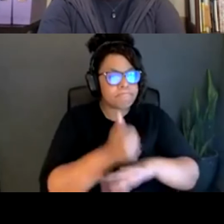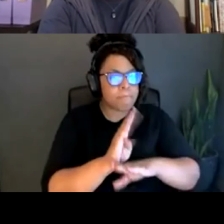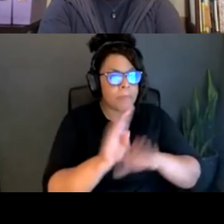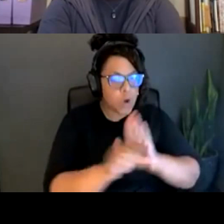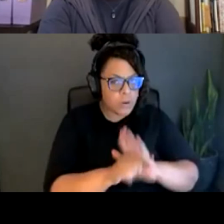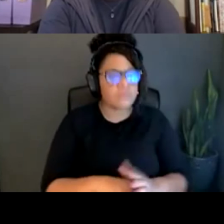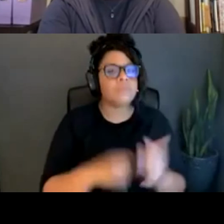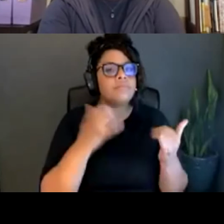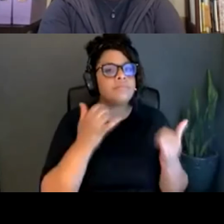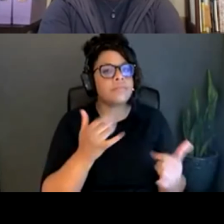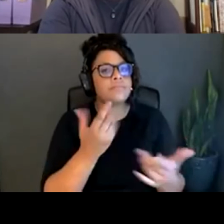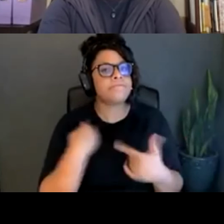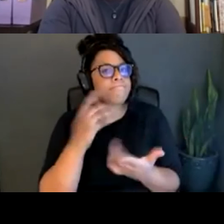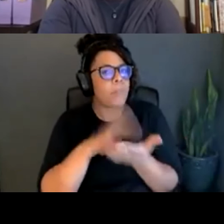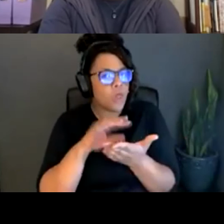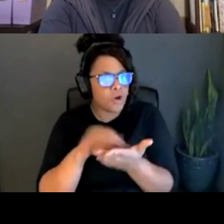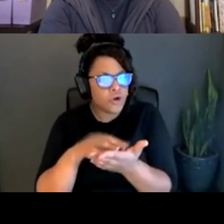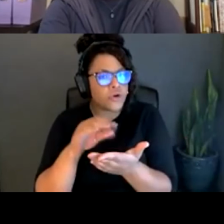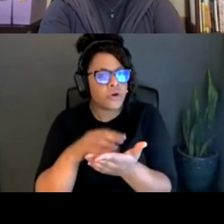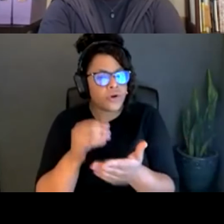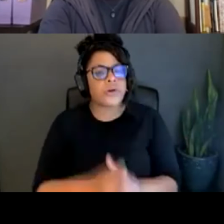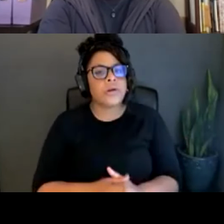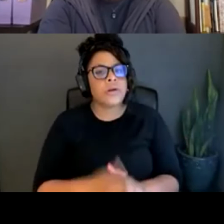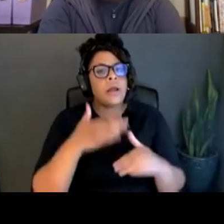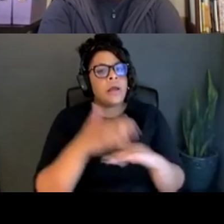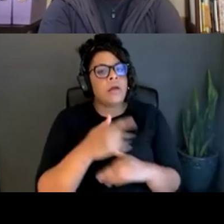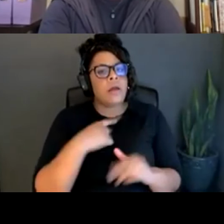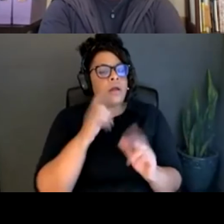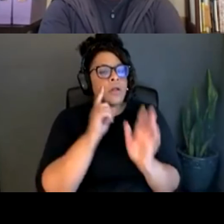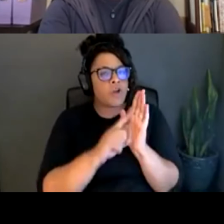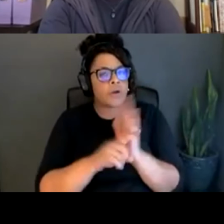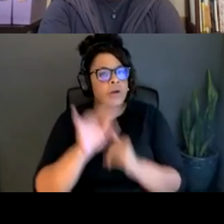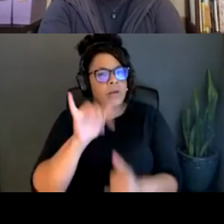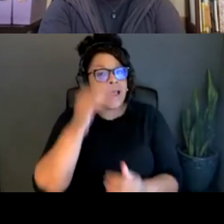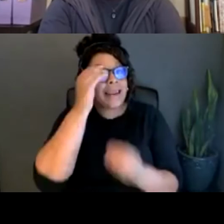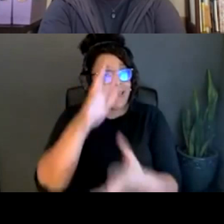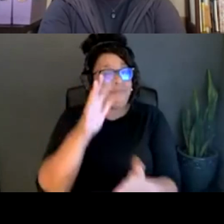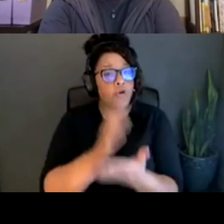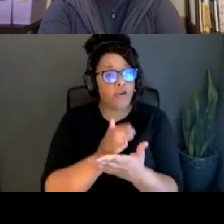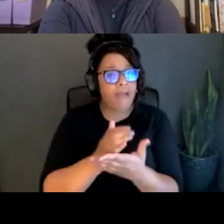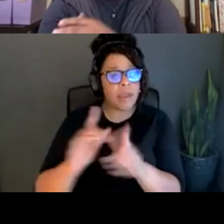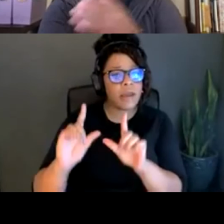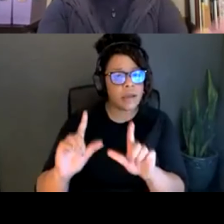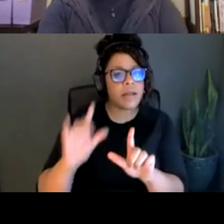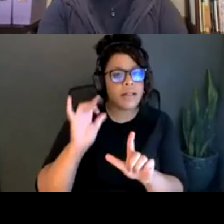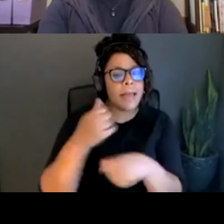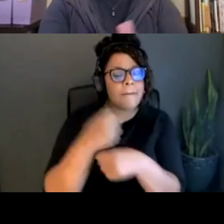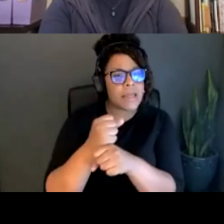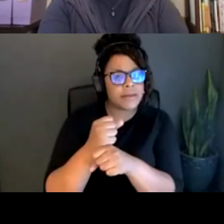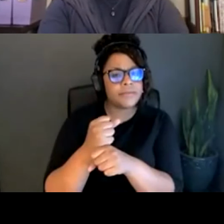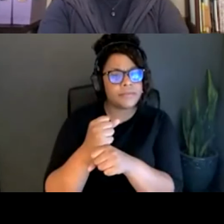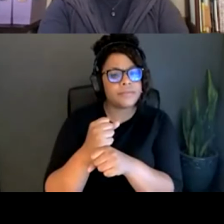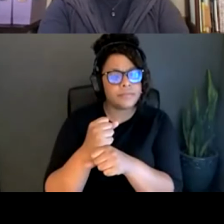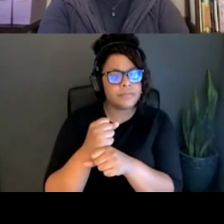what I learned after looking at the infographic that was created with your